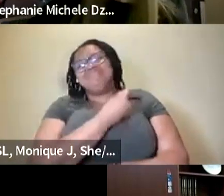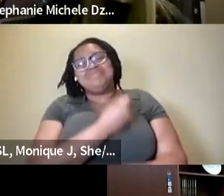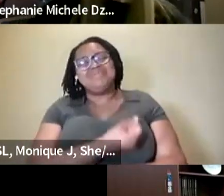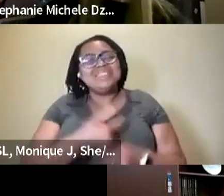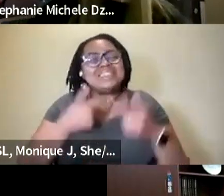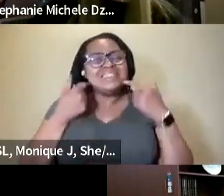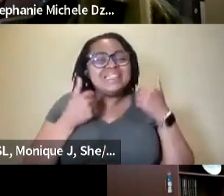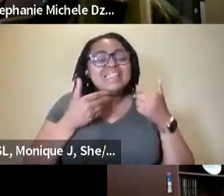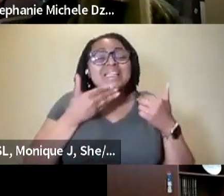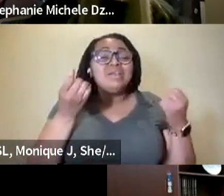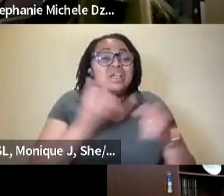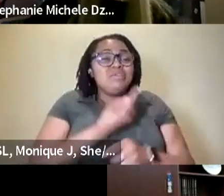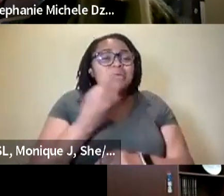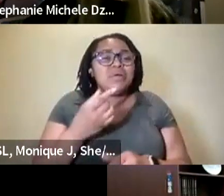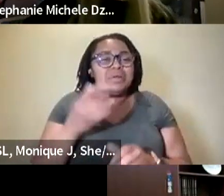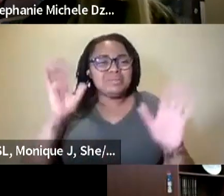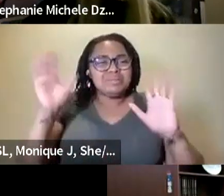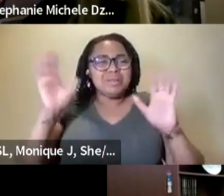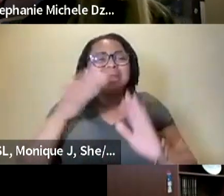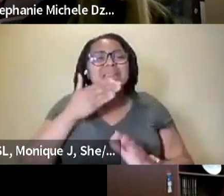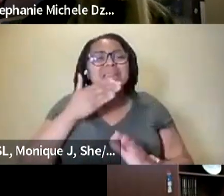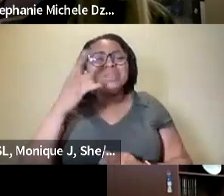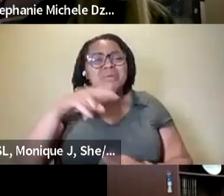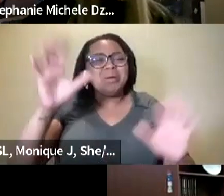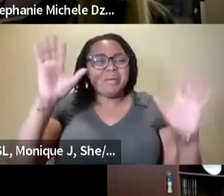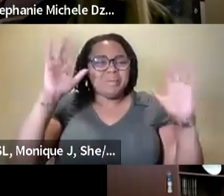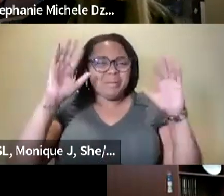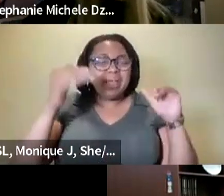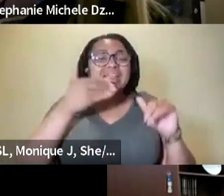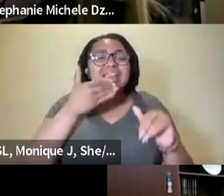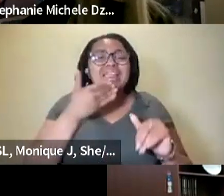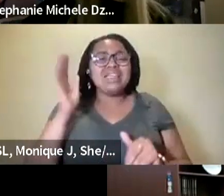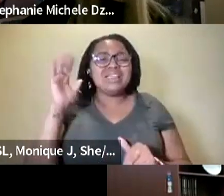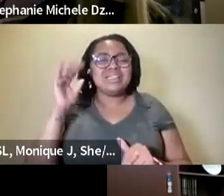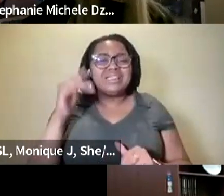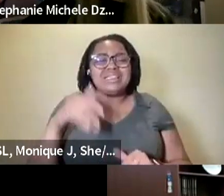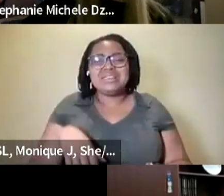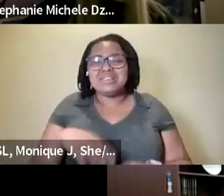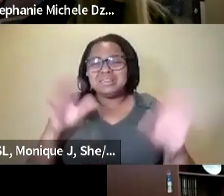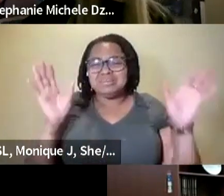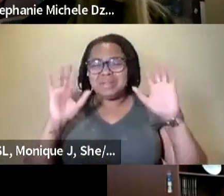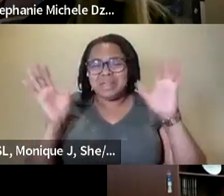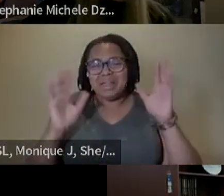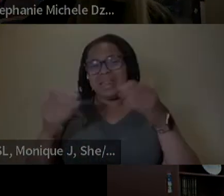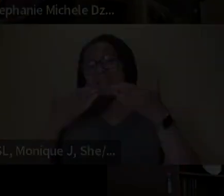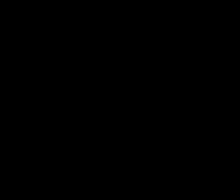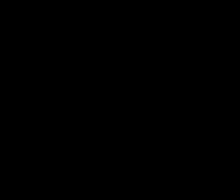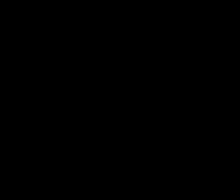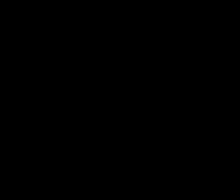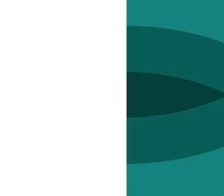Thanks, everyone. Thank you all. Thank you. Thank you, guys. Thank you.